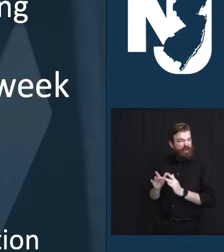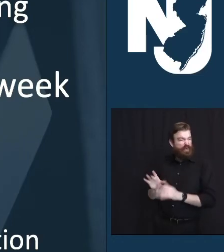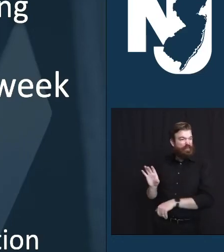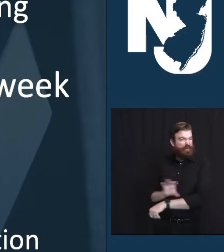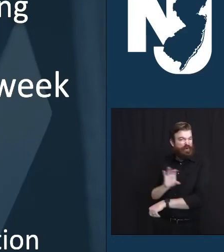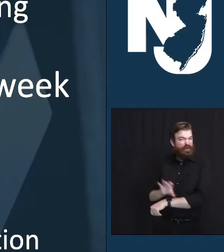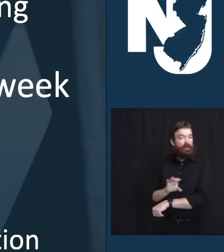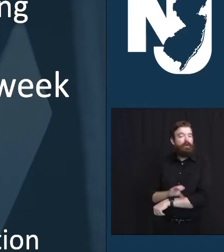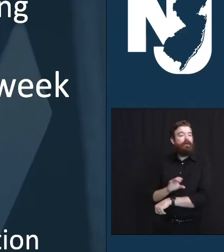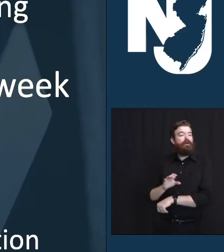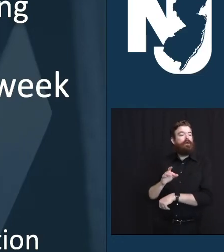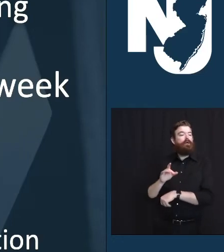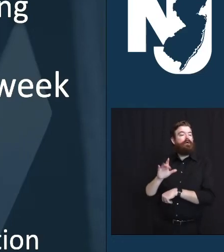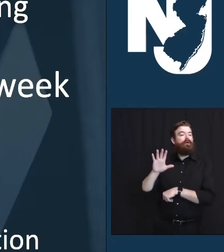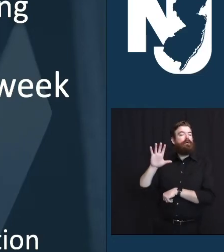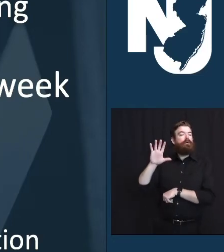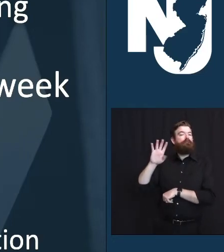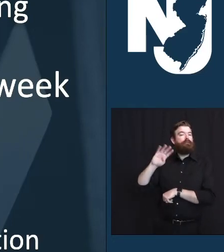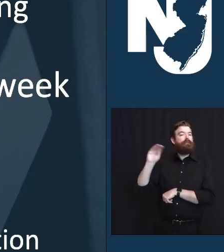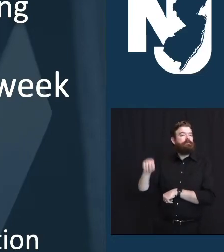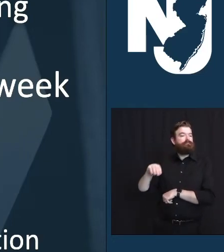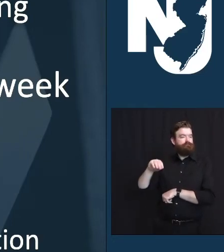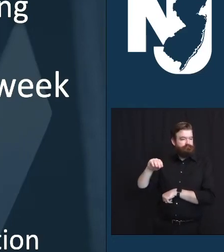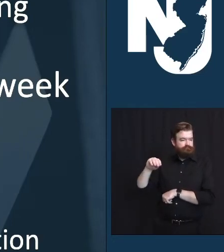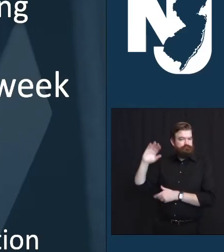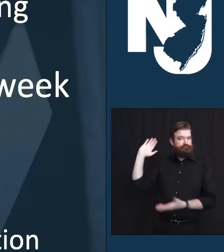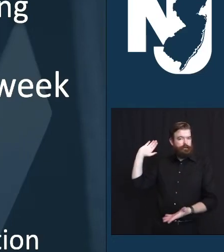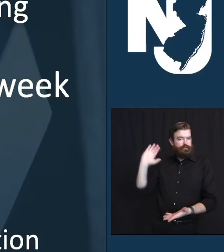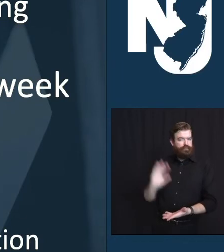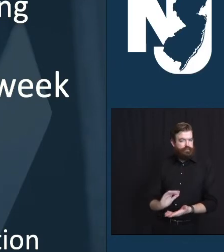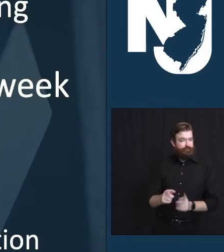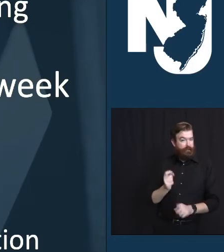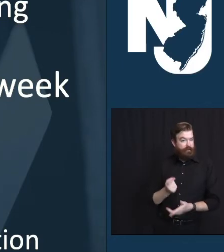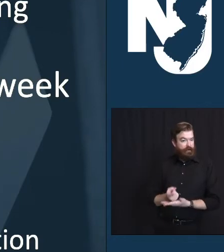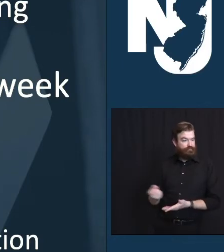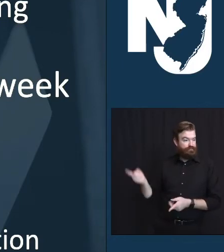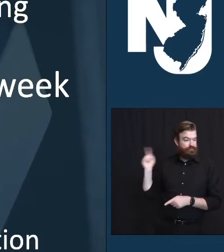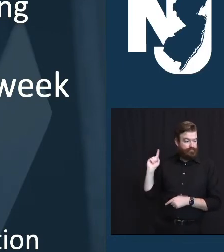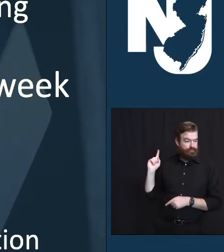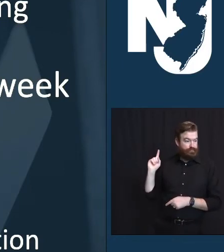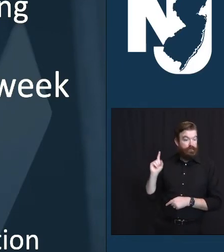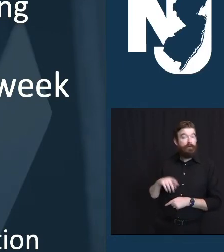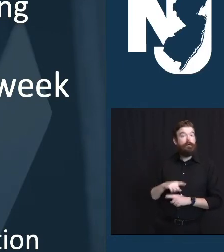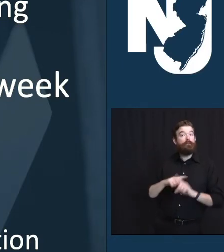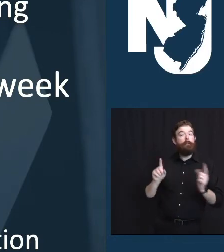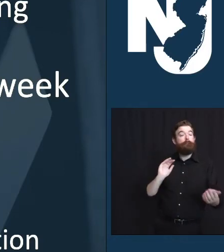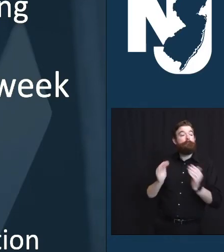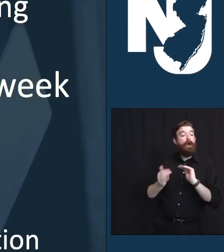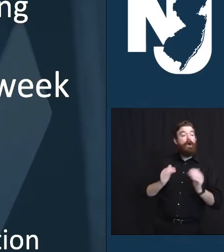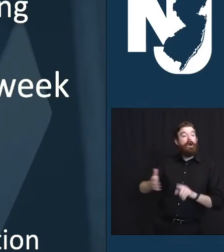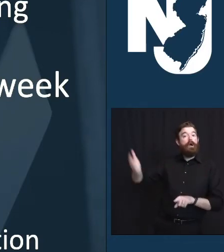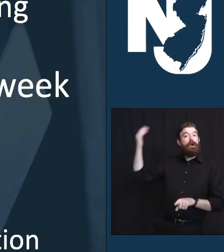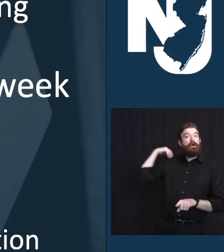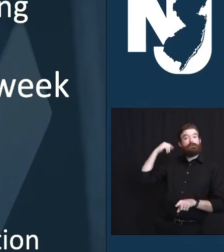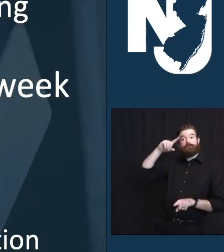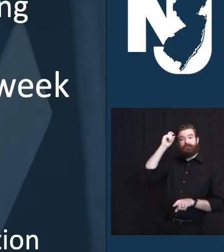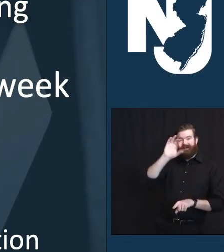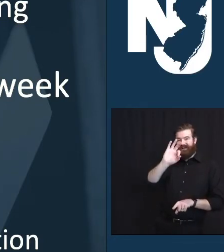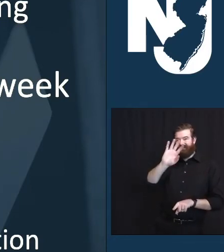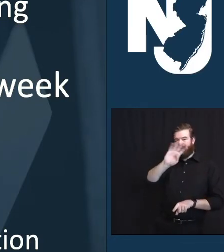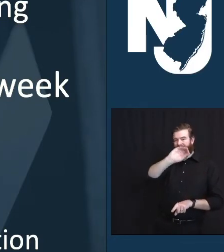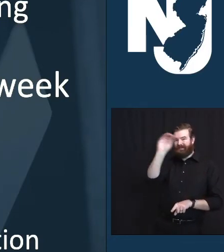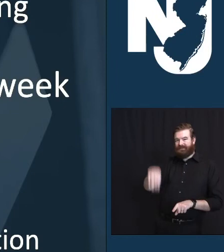is a total reduction of about 94% from the initial estimated gap of 231,000 students over the summer. By